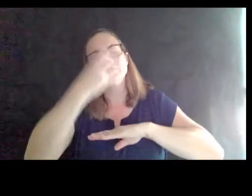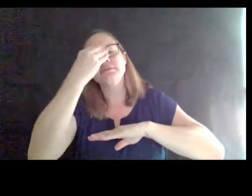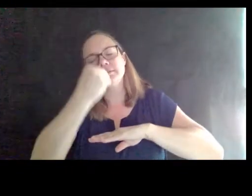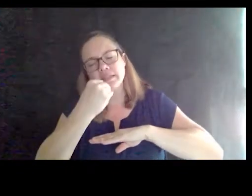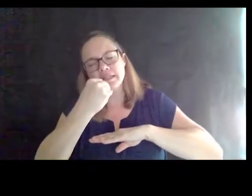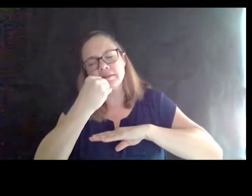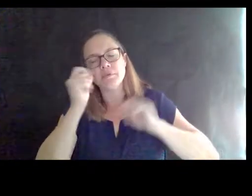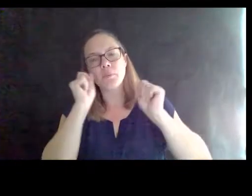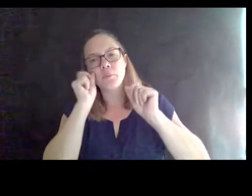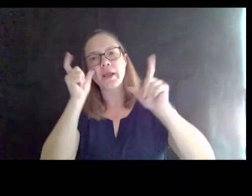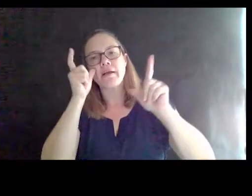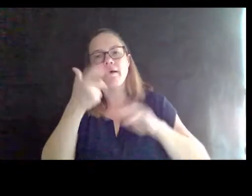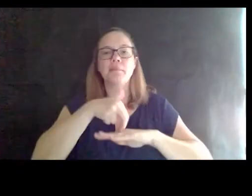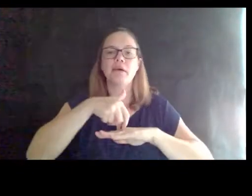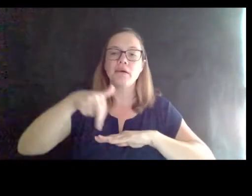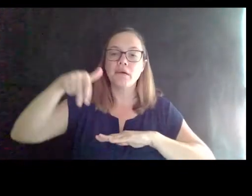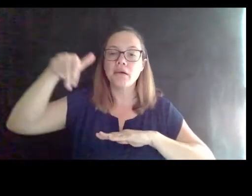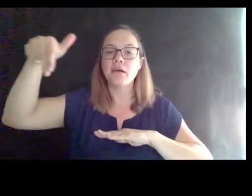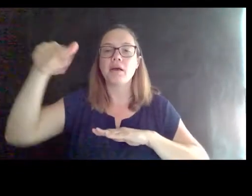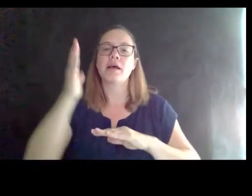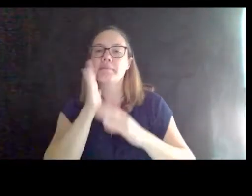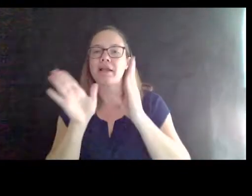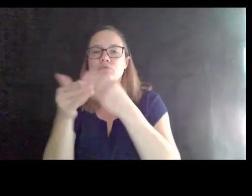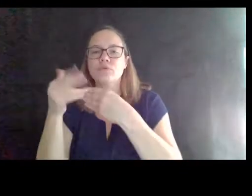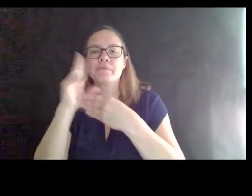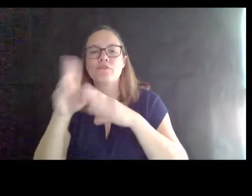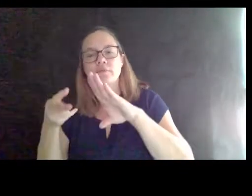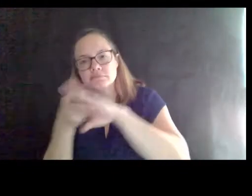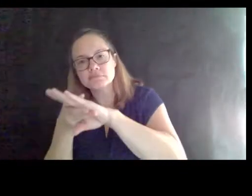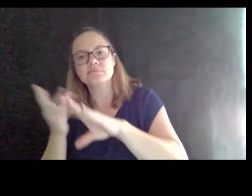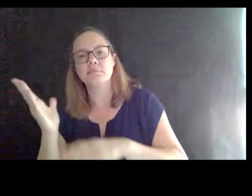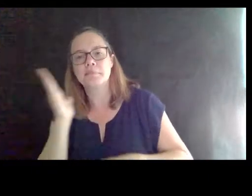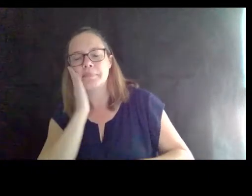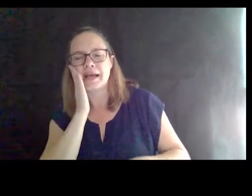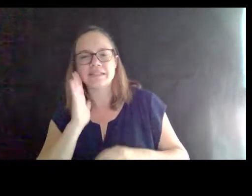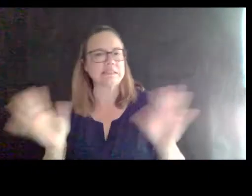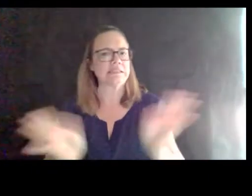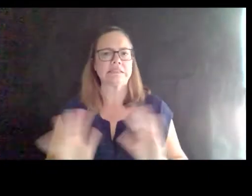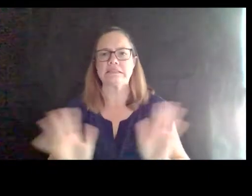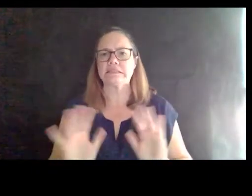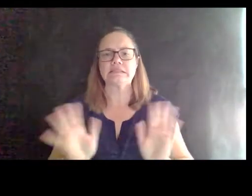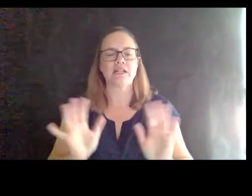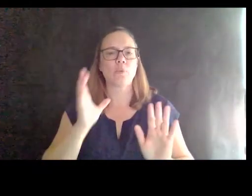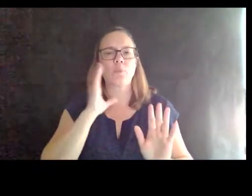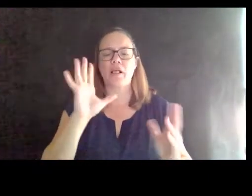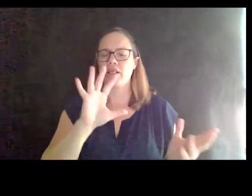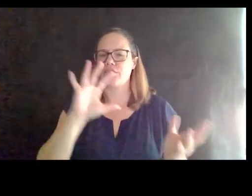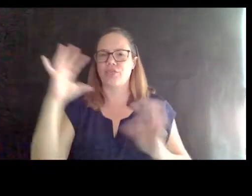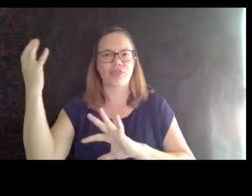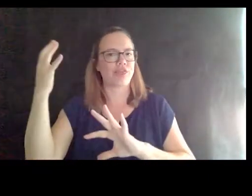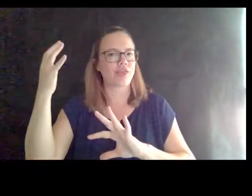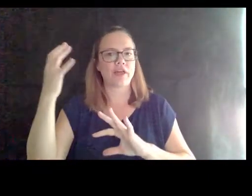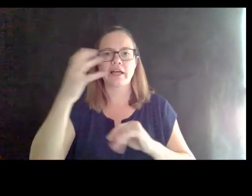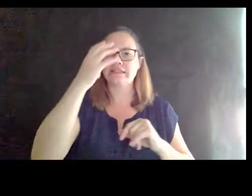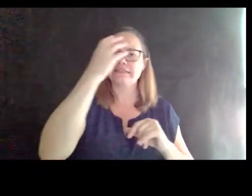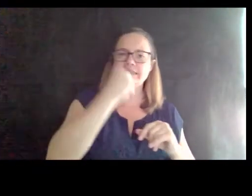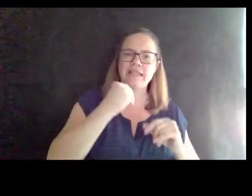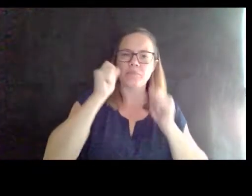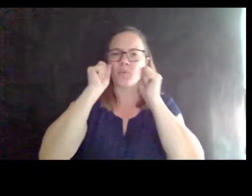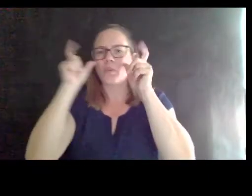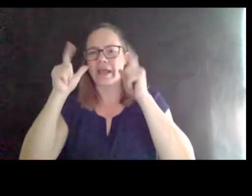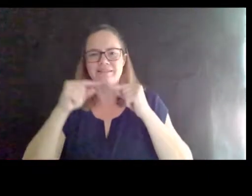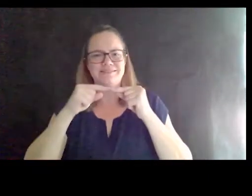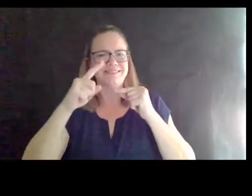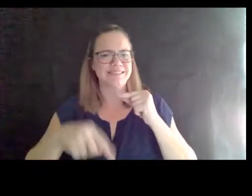and then heading up to the bedroom to go to sleep. That really kind of can disrupt our sleep-wake cycle.